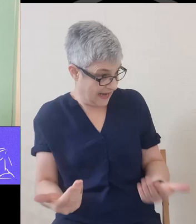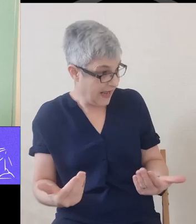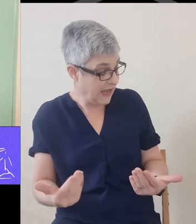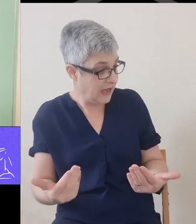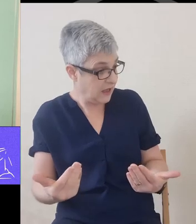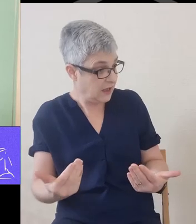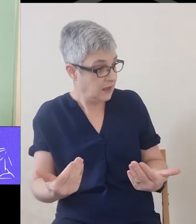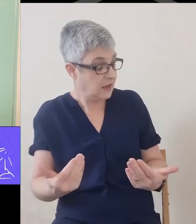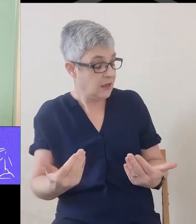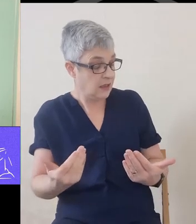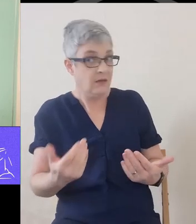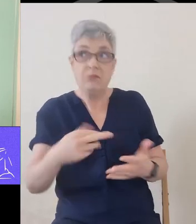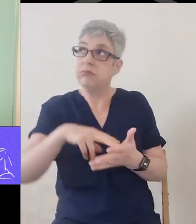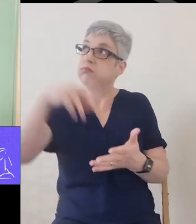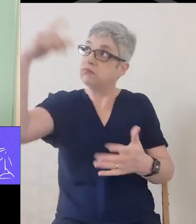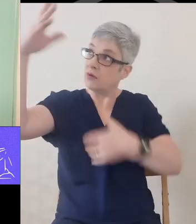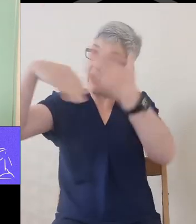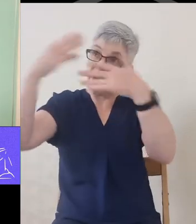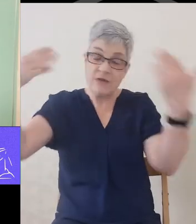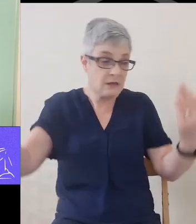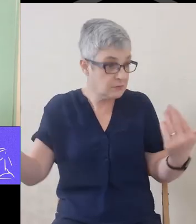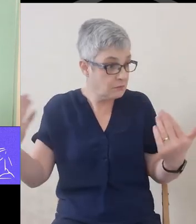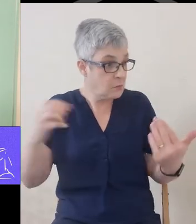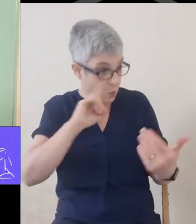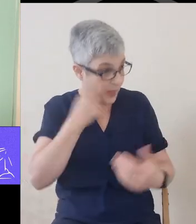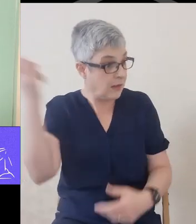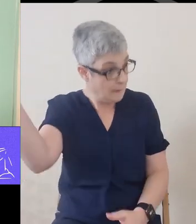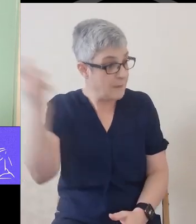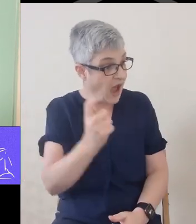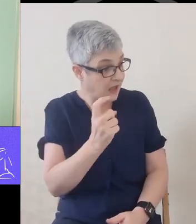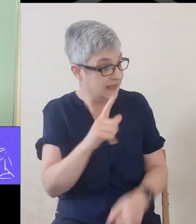you into heaven will